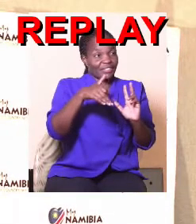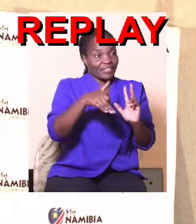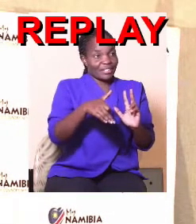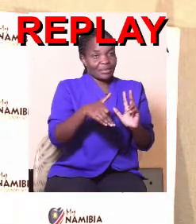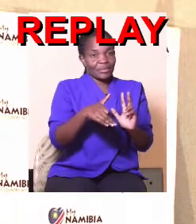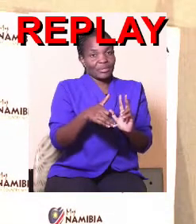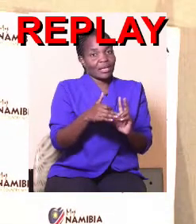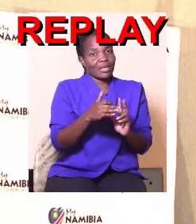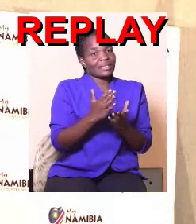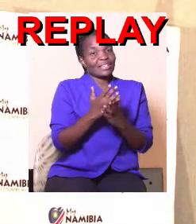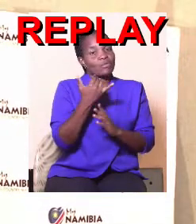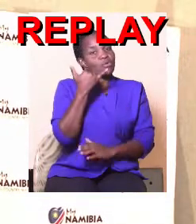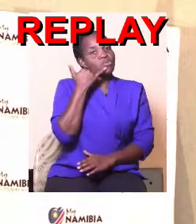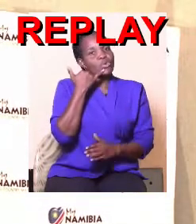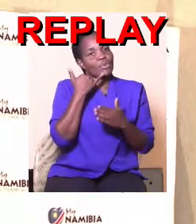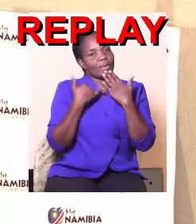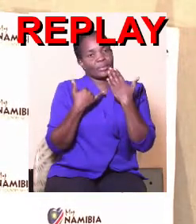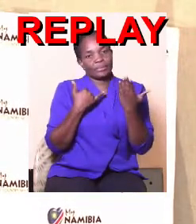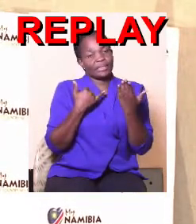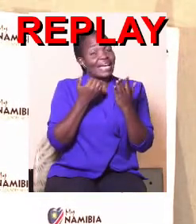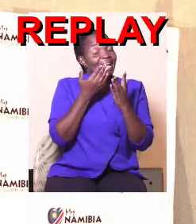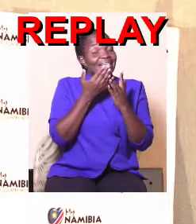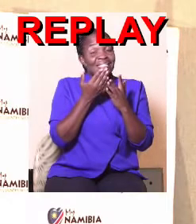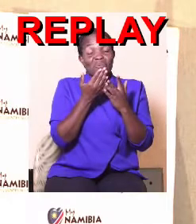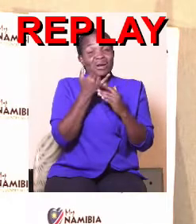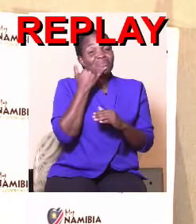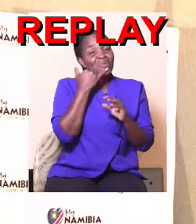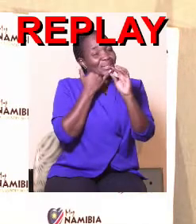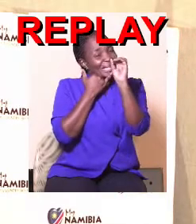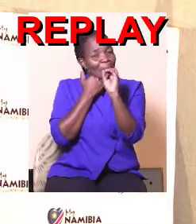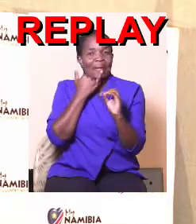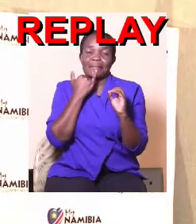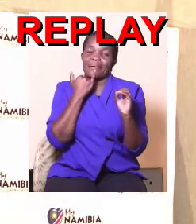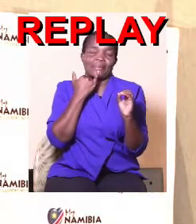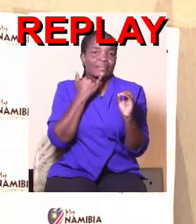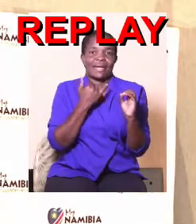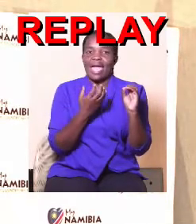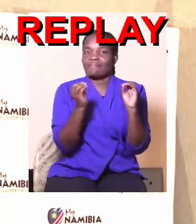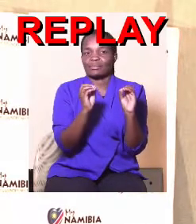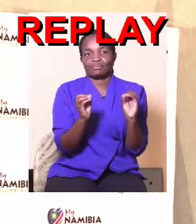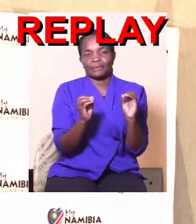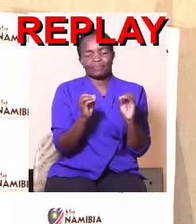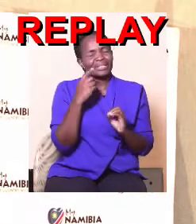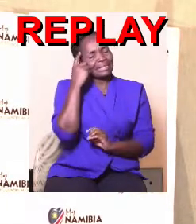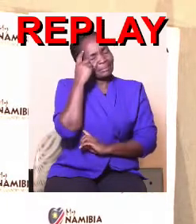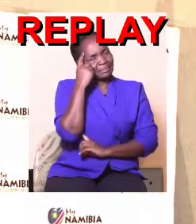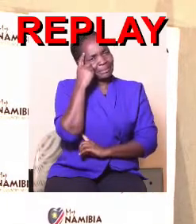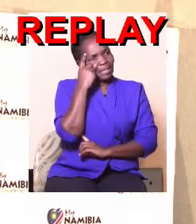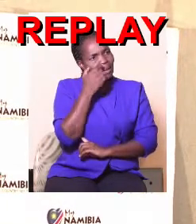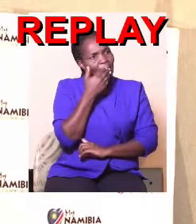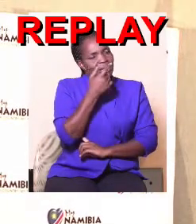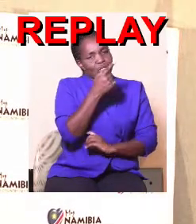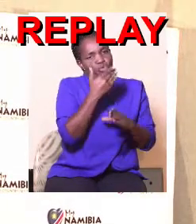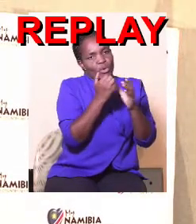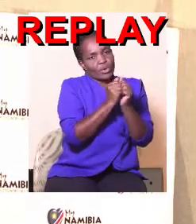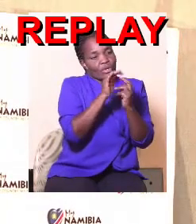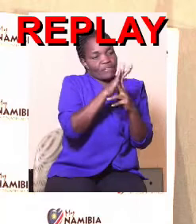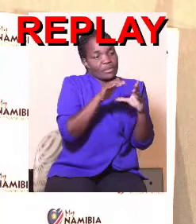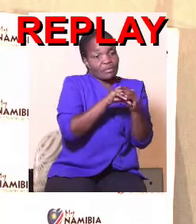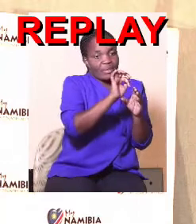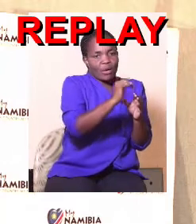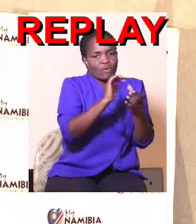cell phones. They may not have access to cell phones. We want to encourage them to work with those who have got cell